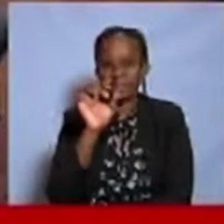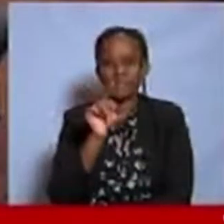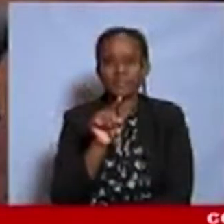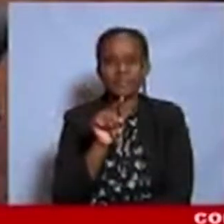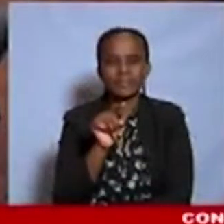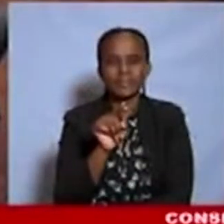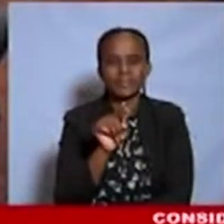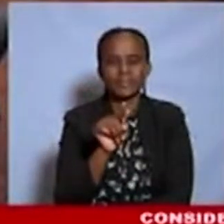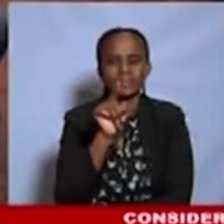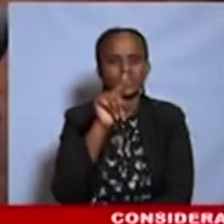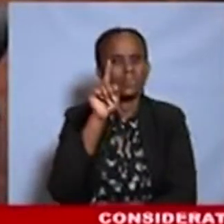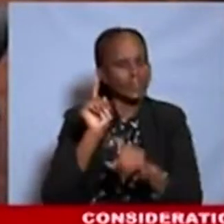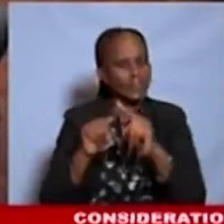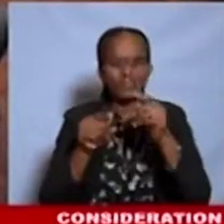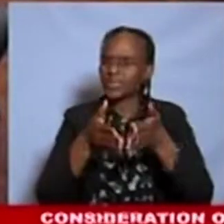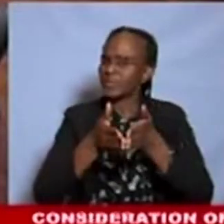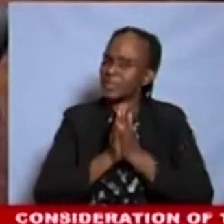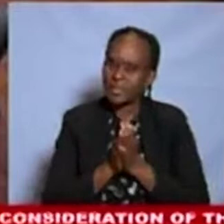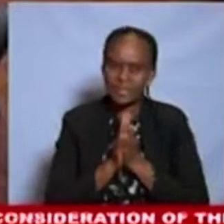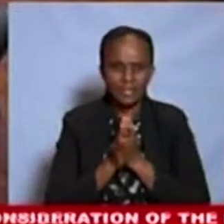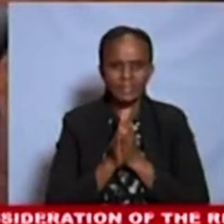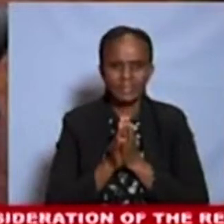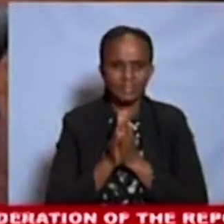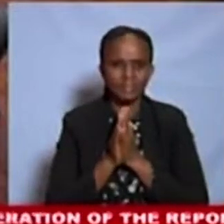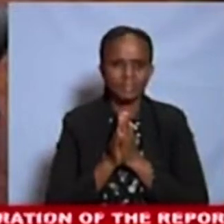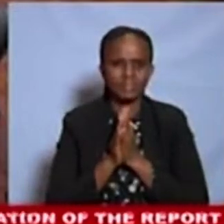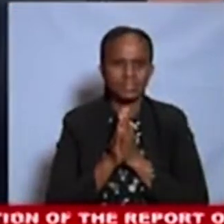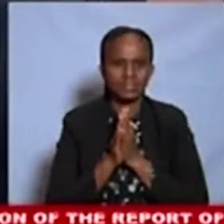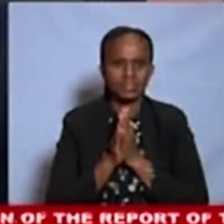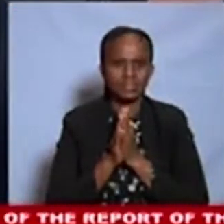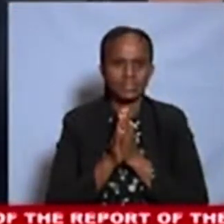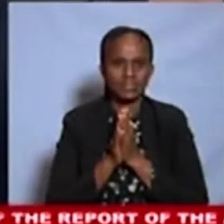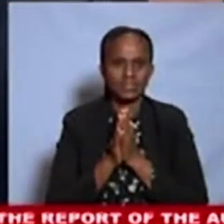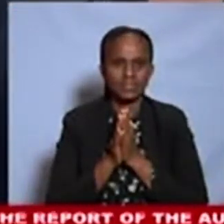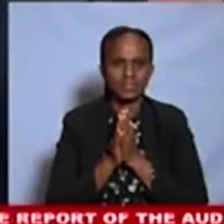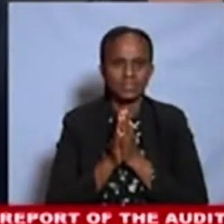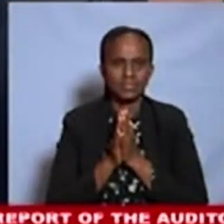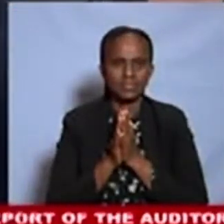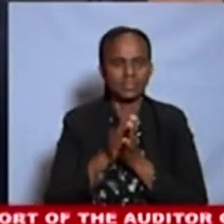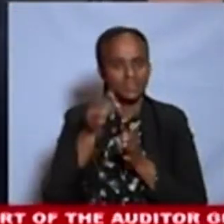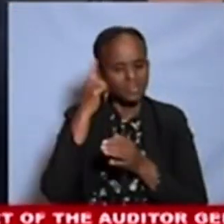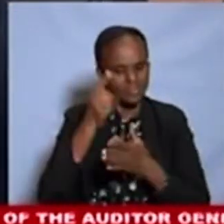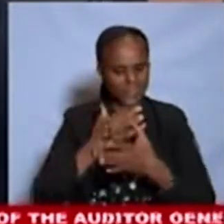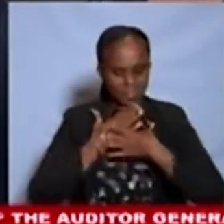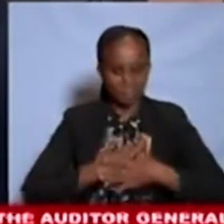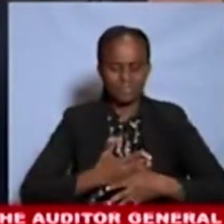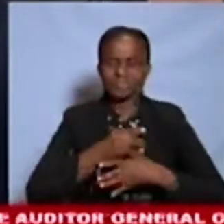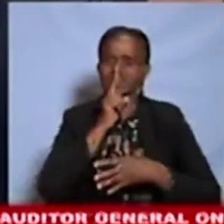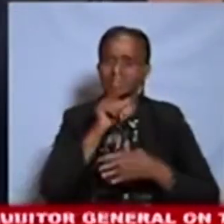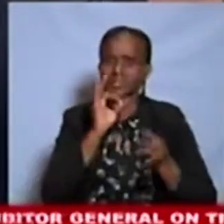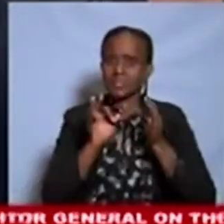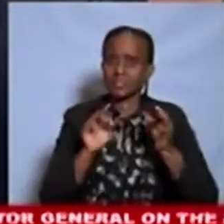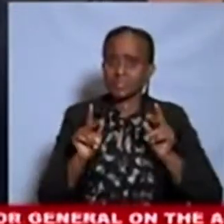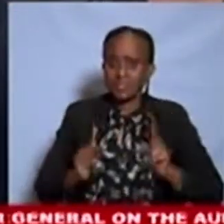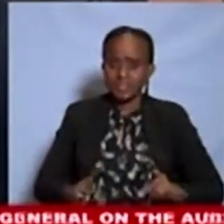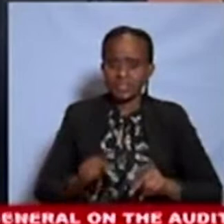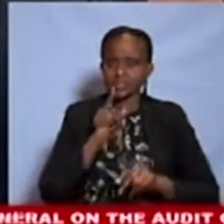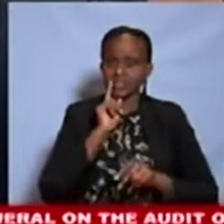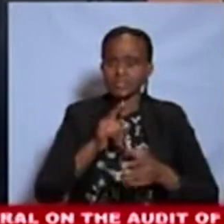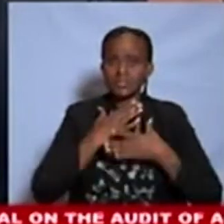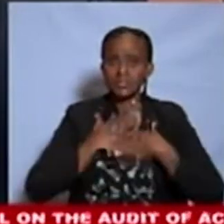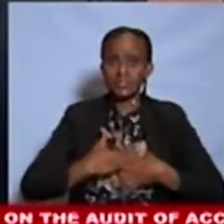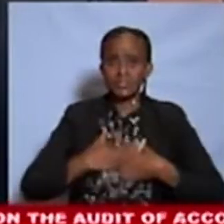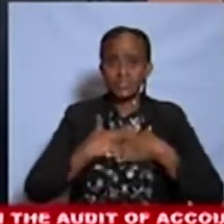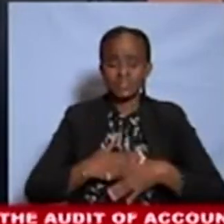you couldn't even ask for a leave proof if that person was on leave